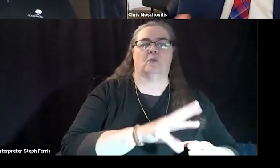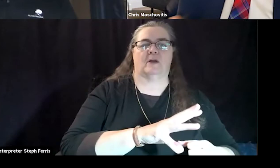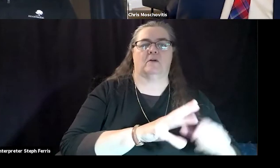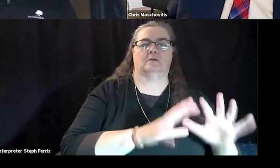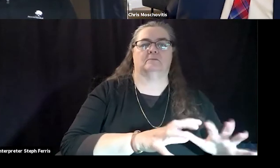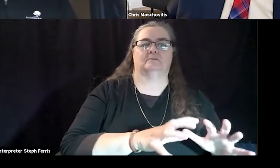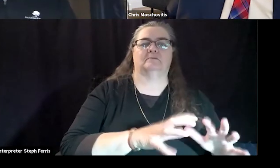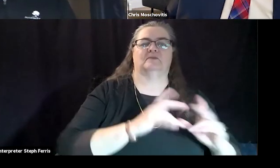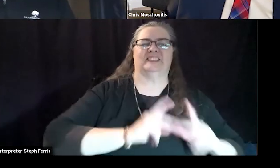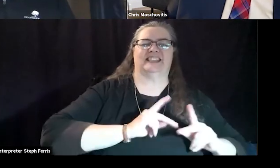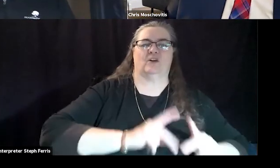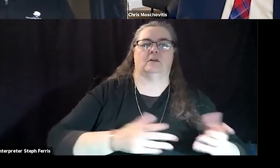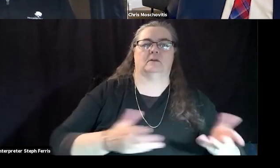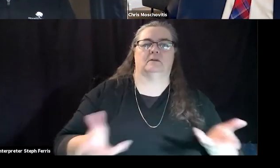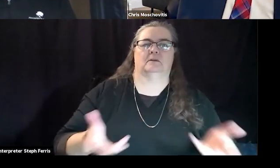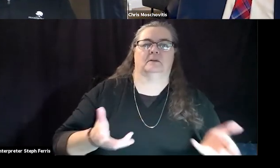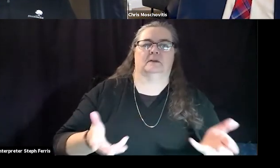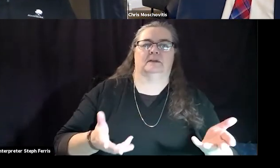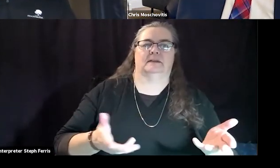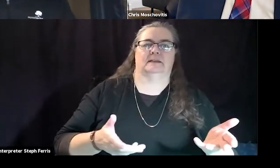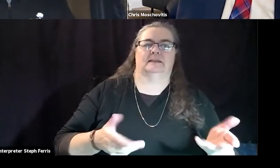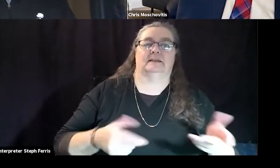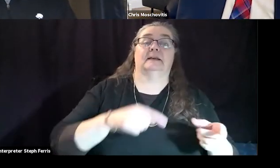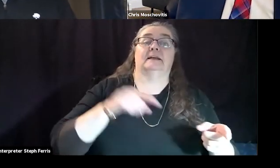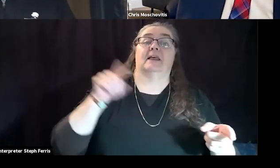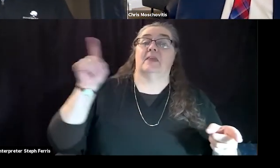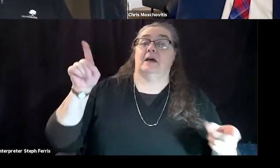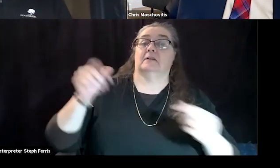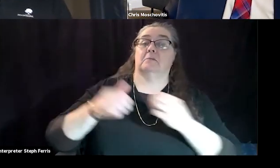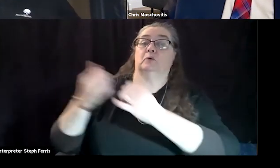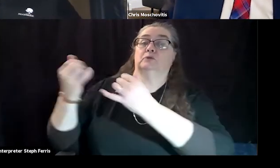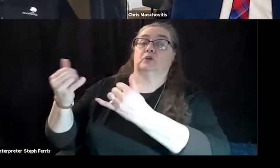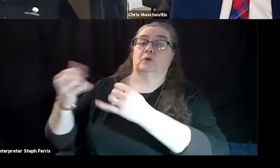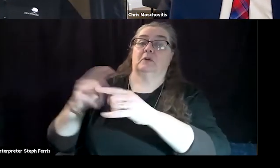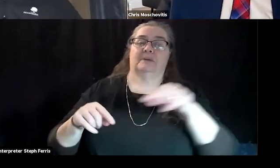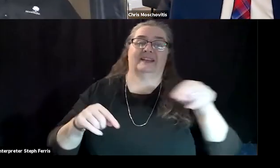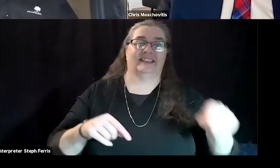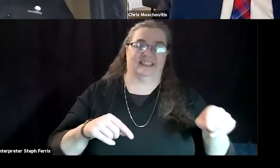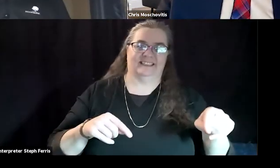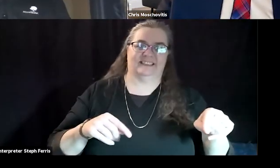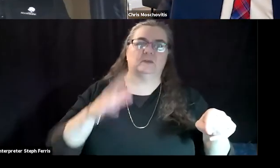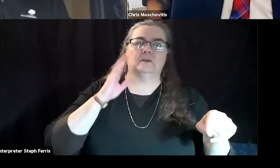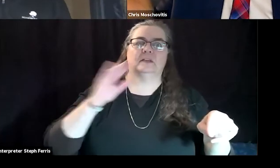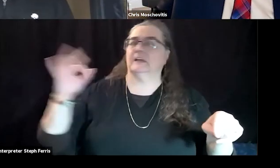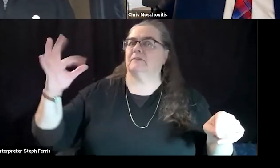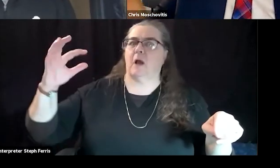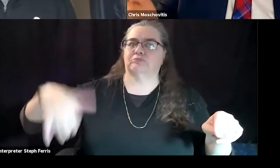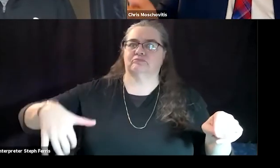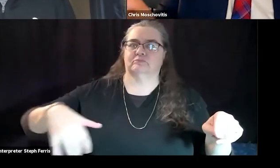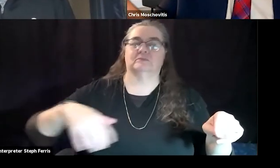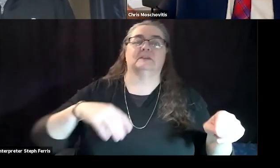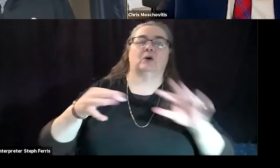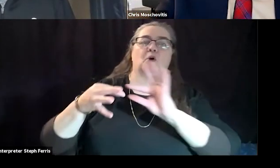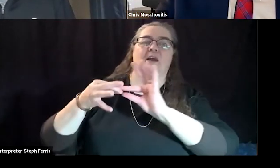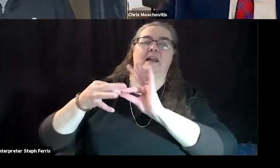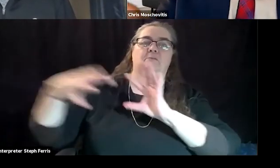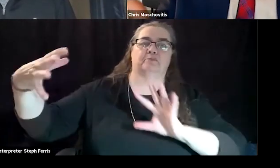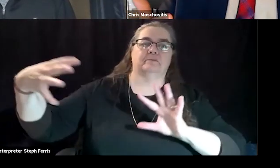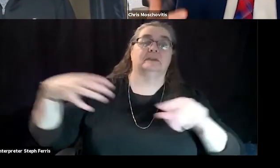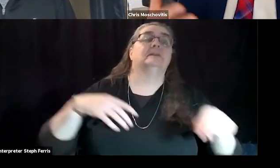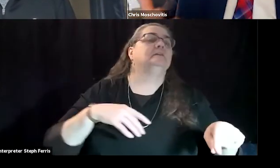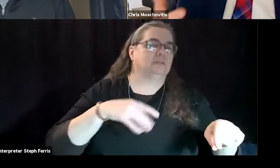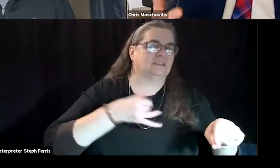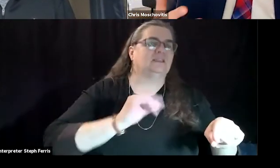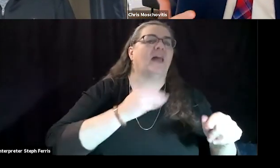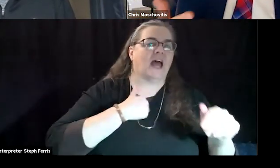but it will keep you up and running. Backup and redundancy. Yeah. Right. Resiliency, right? Resiliency